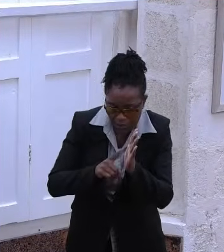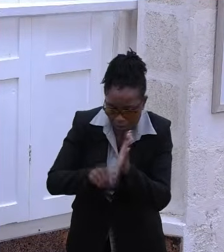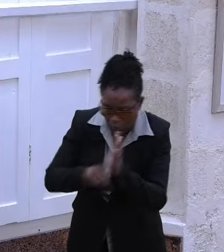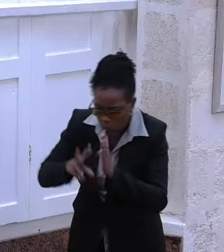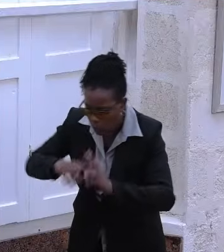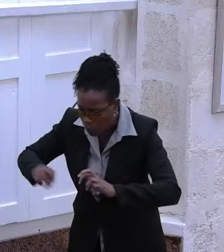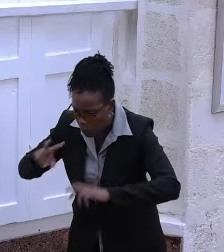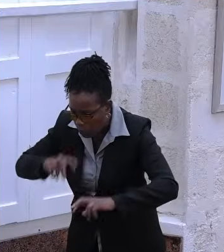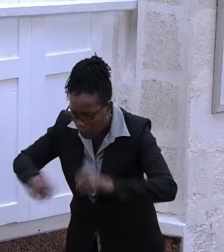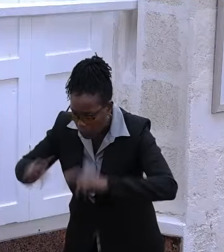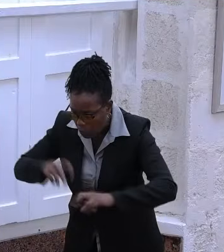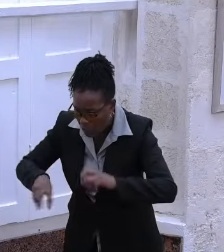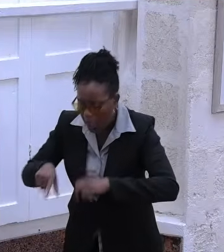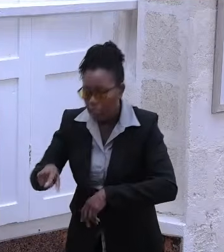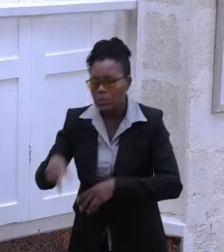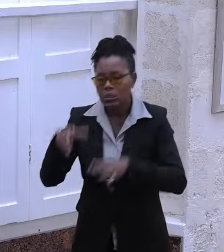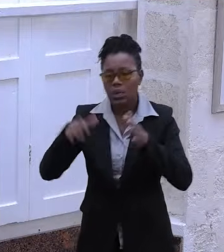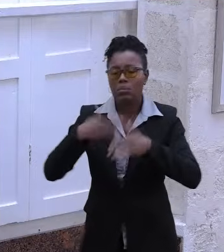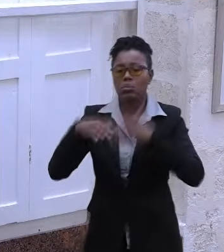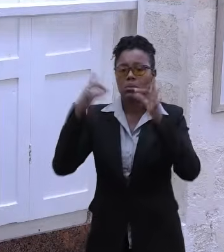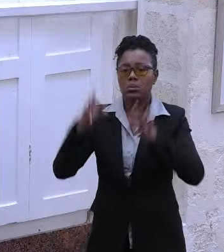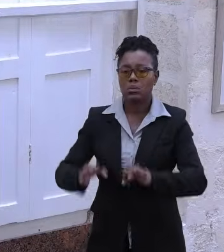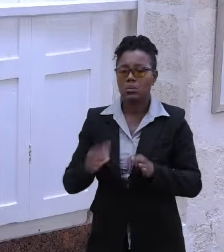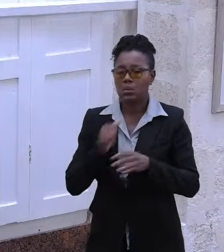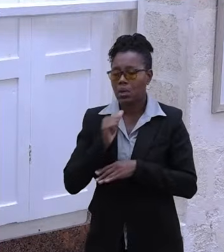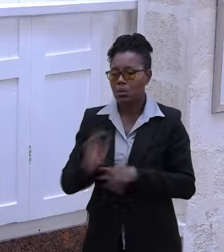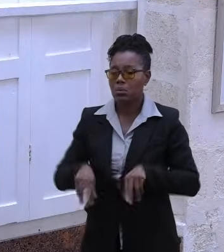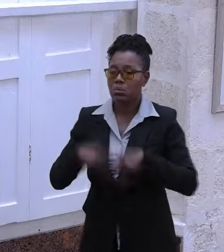to arrive at a conclusion that a person should be given